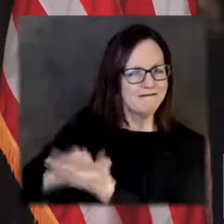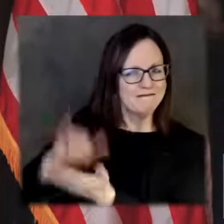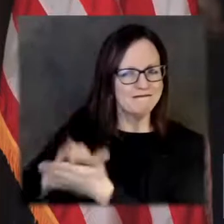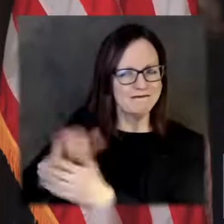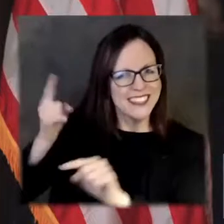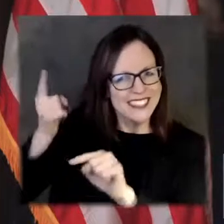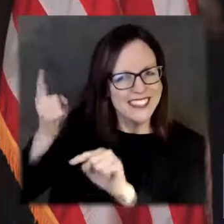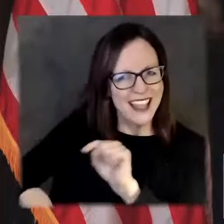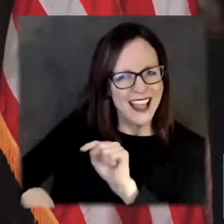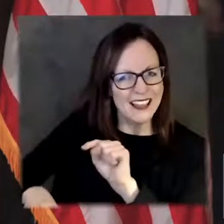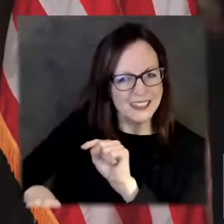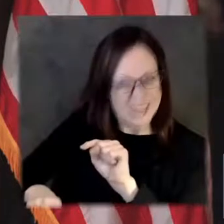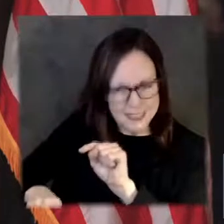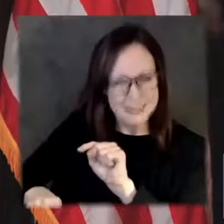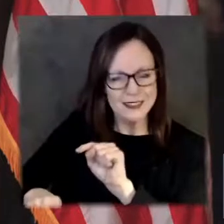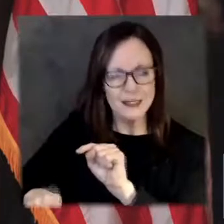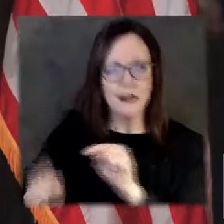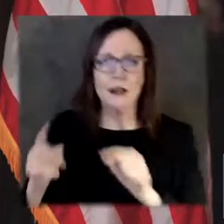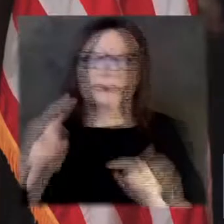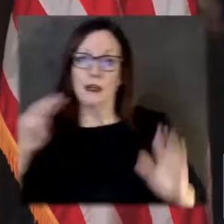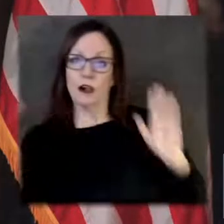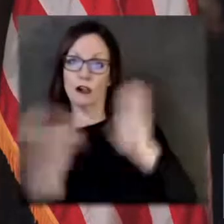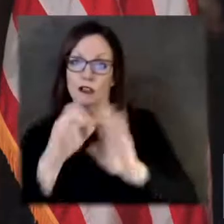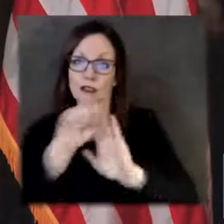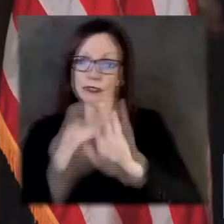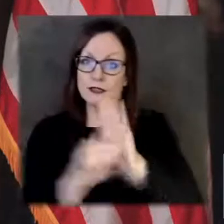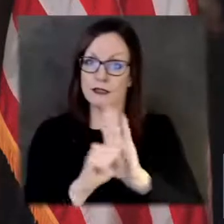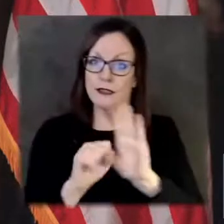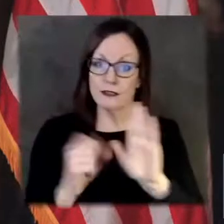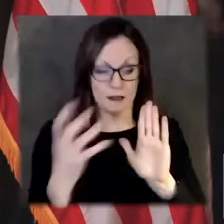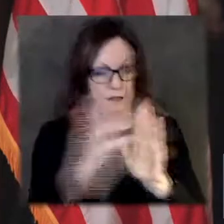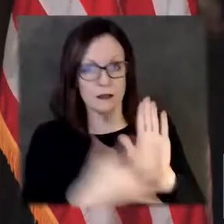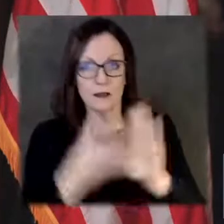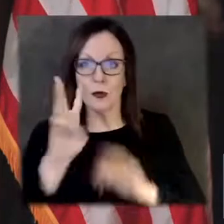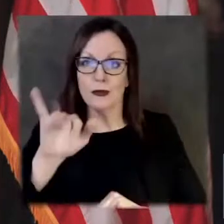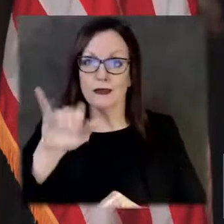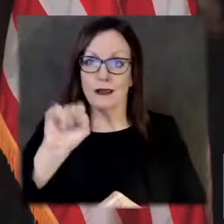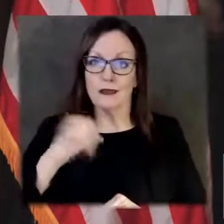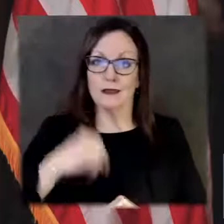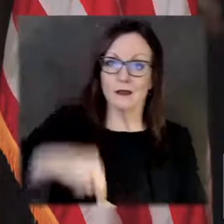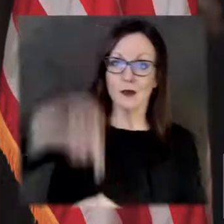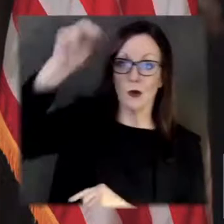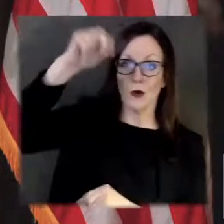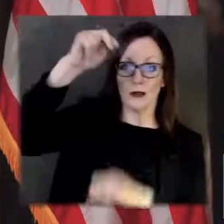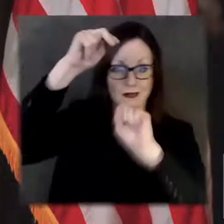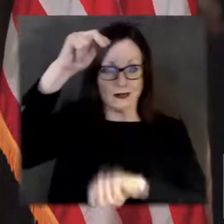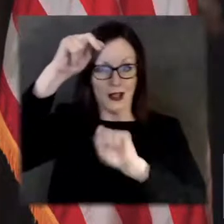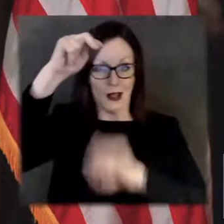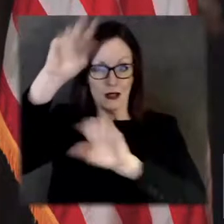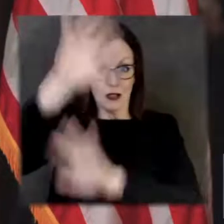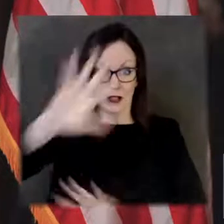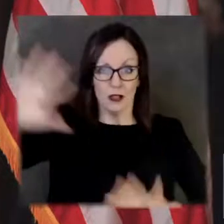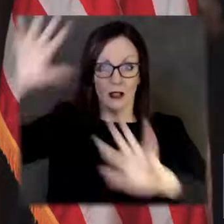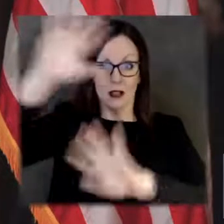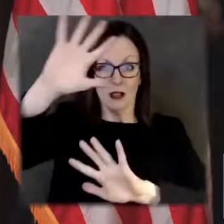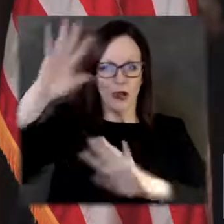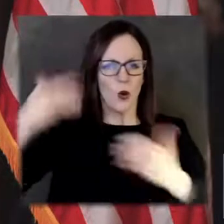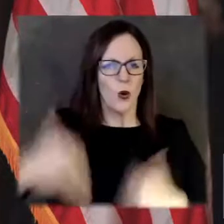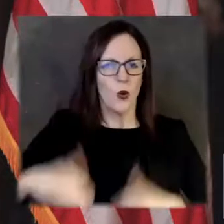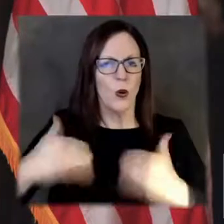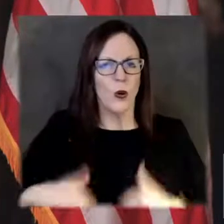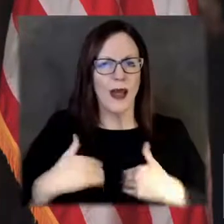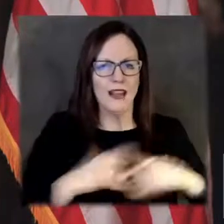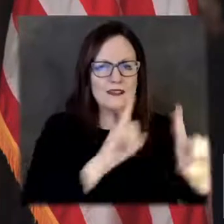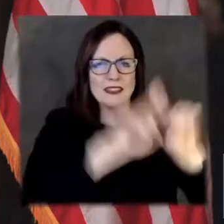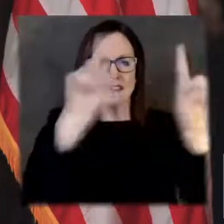whether they live in the Driftless, the Central Sands, or the North Woods, or in the heart of our urban areas, has experienced the